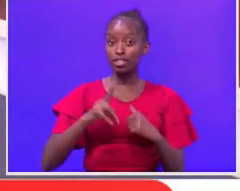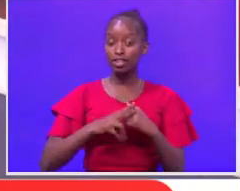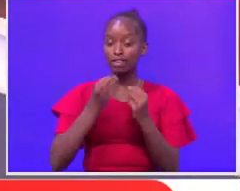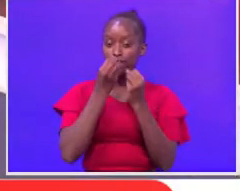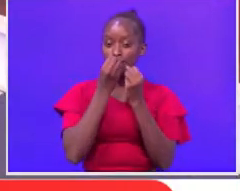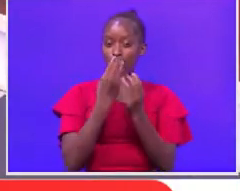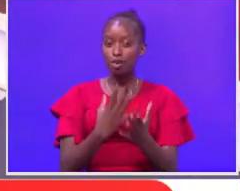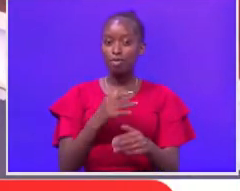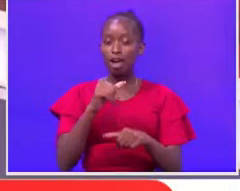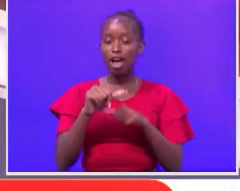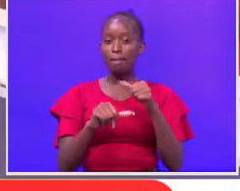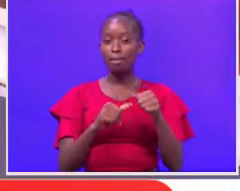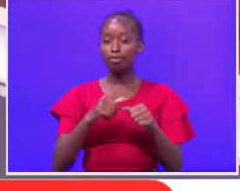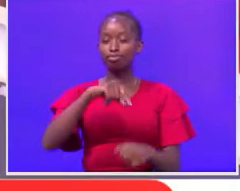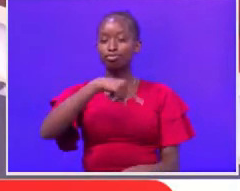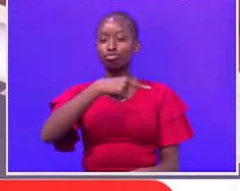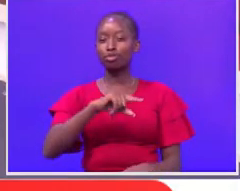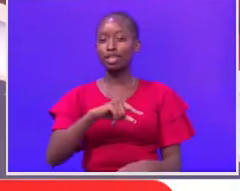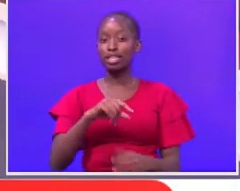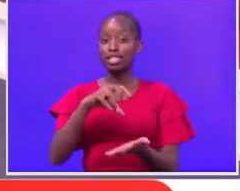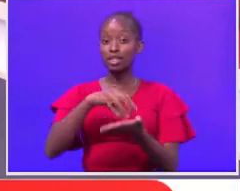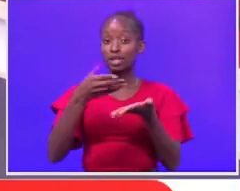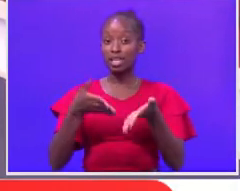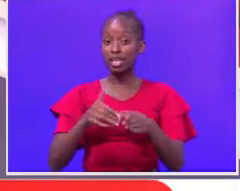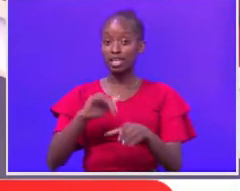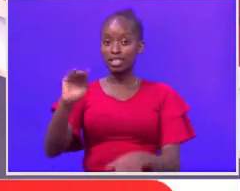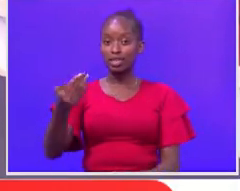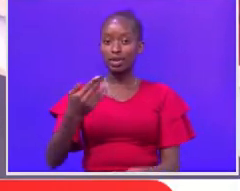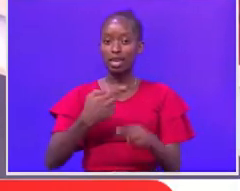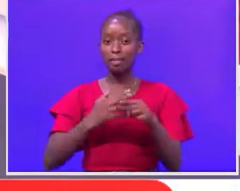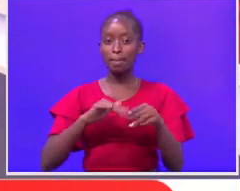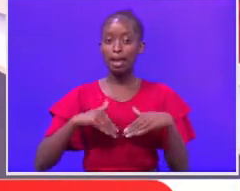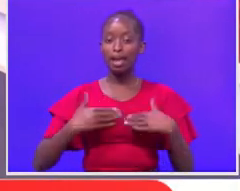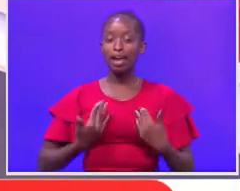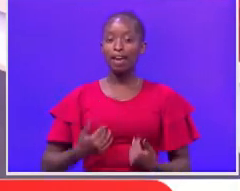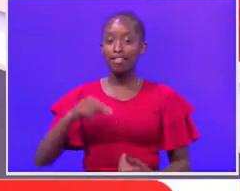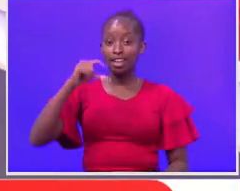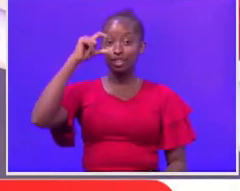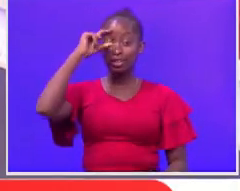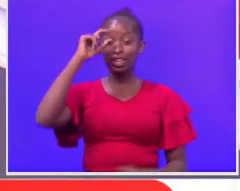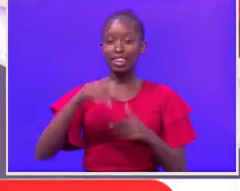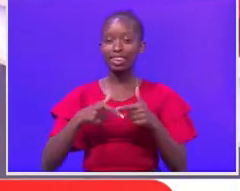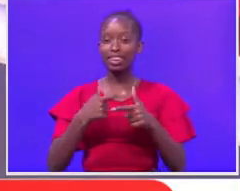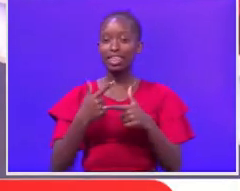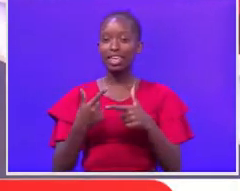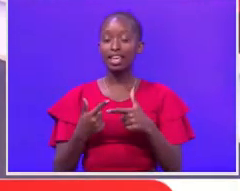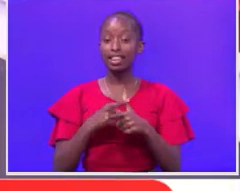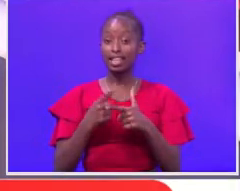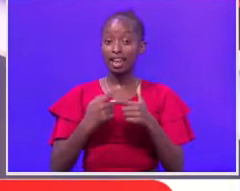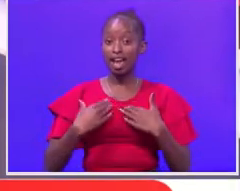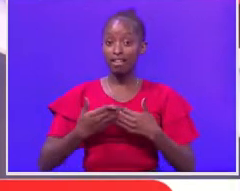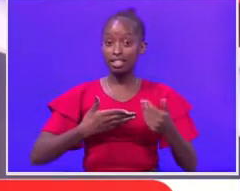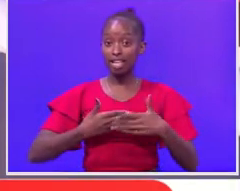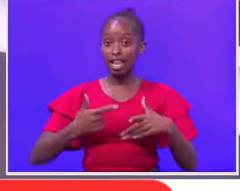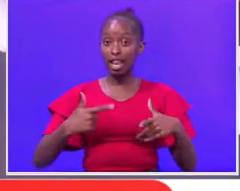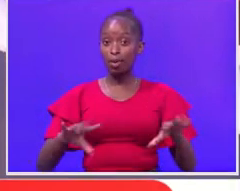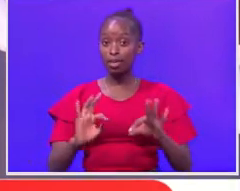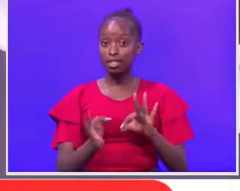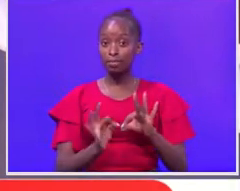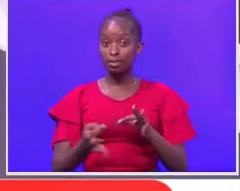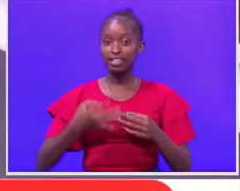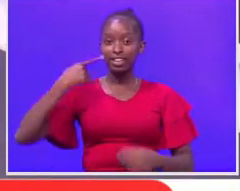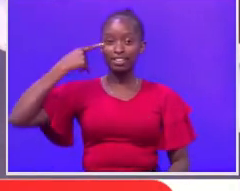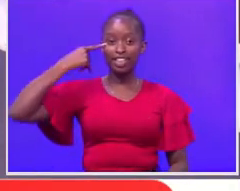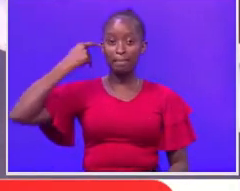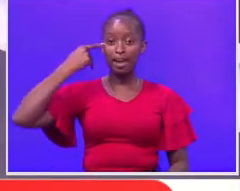you, the qualified station in town. My name is George Maringa. The wonderful Rhoda Nyamai is on sign language interpretation